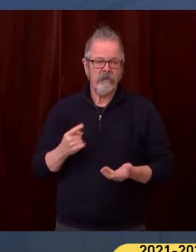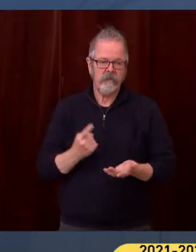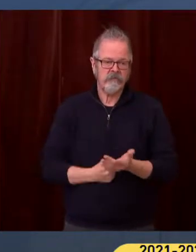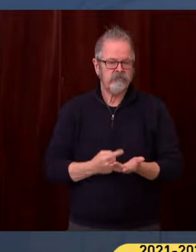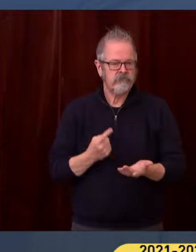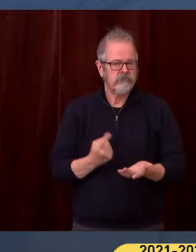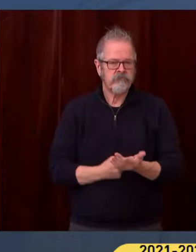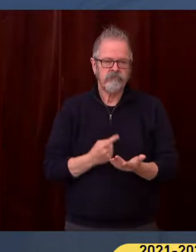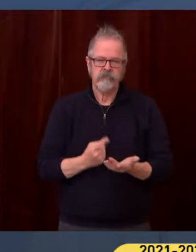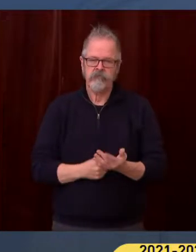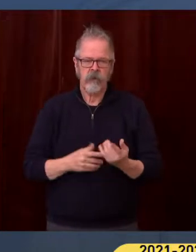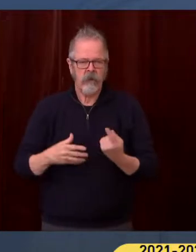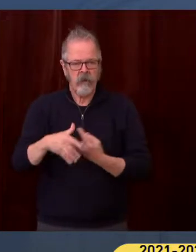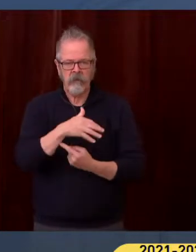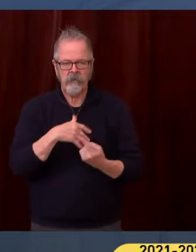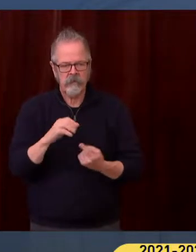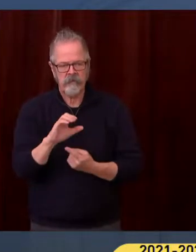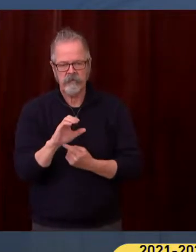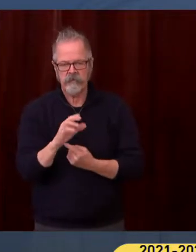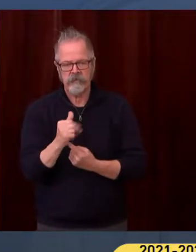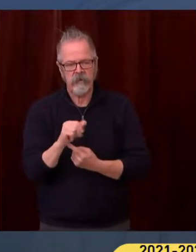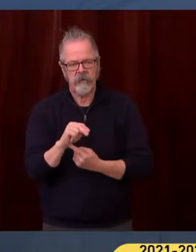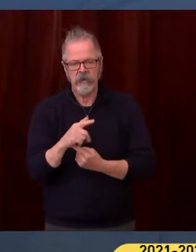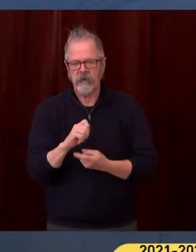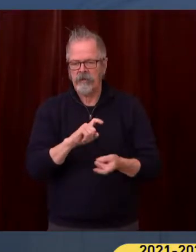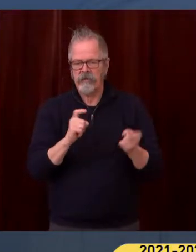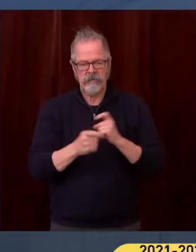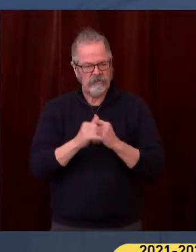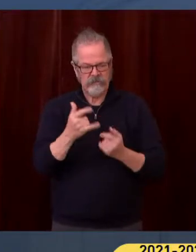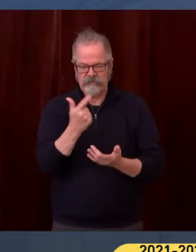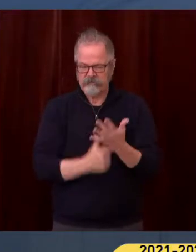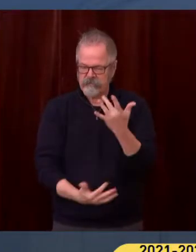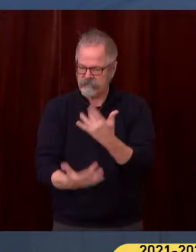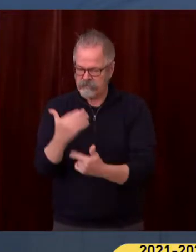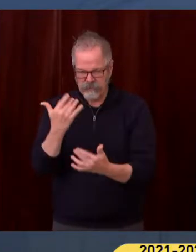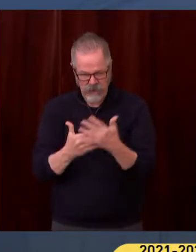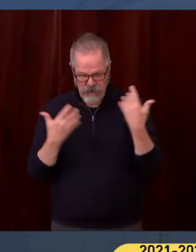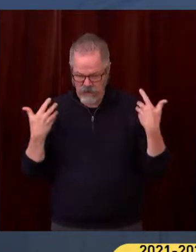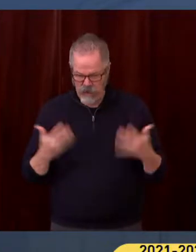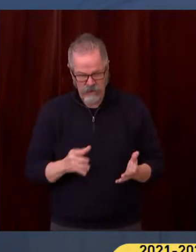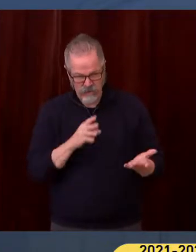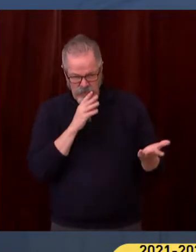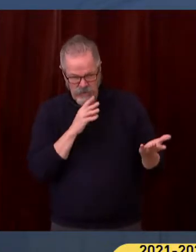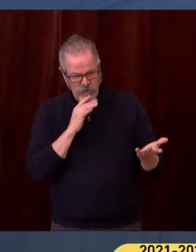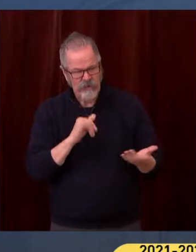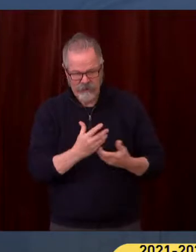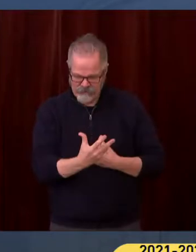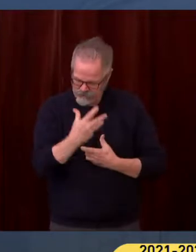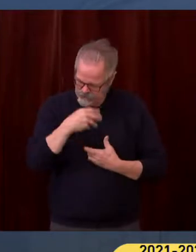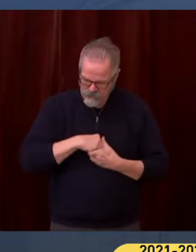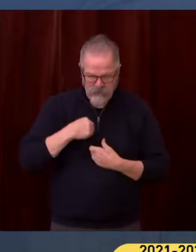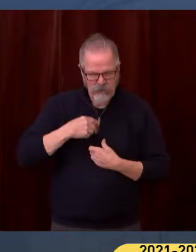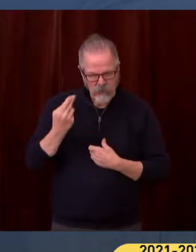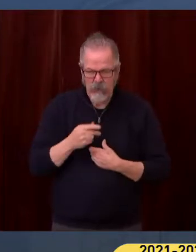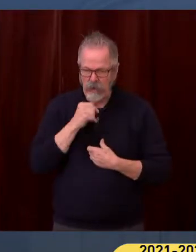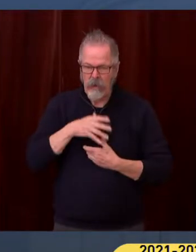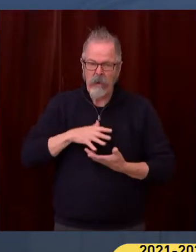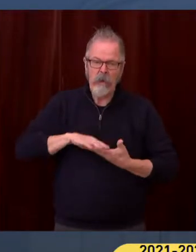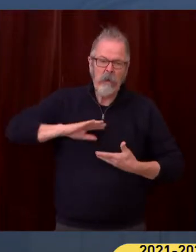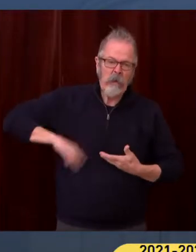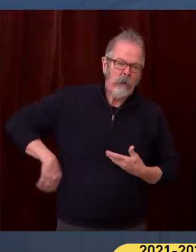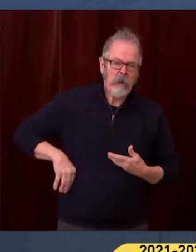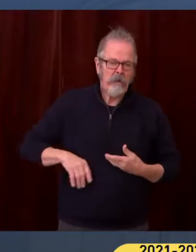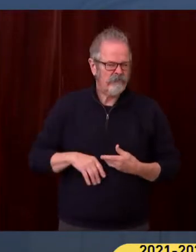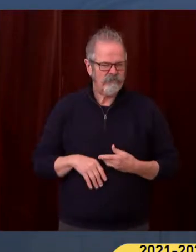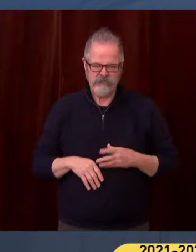priority of the Senate Democratic Caucus to pass this package. We are strongly in favor of meaningful climate action. I think the